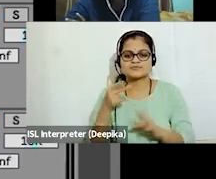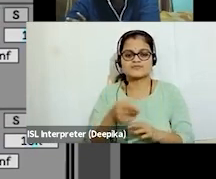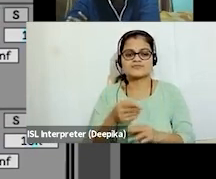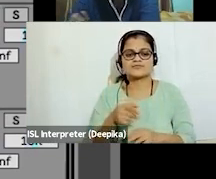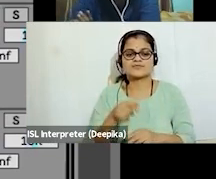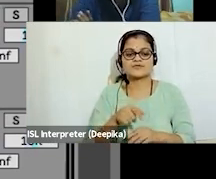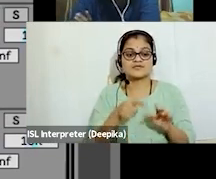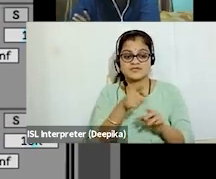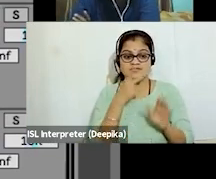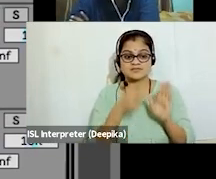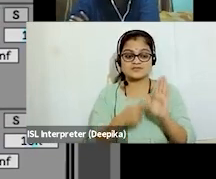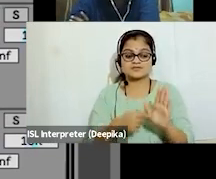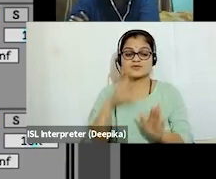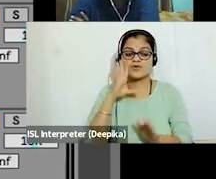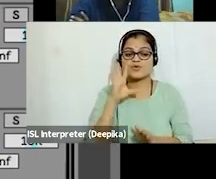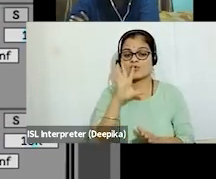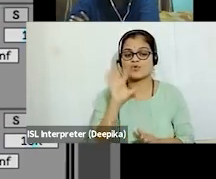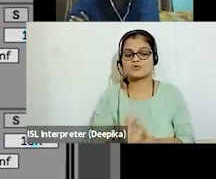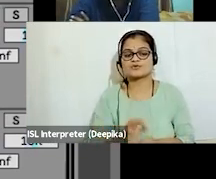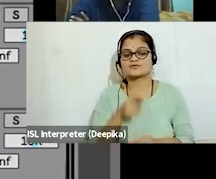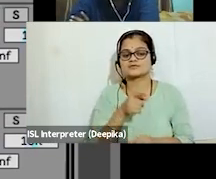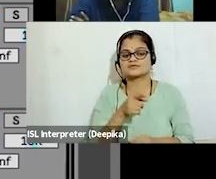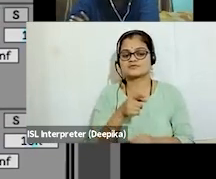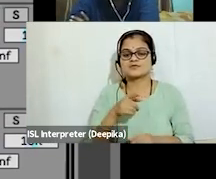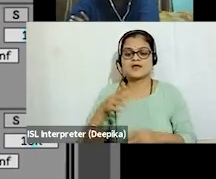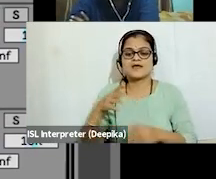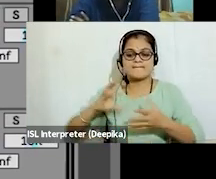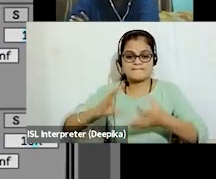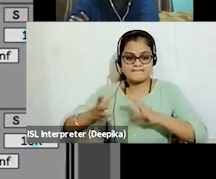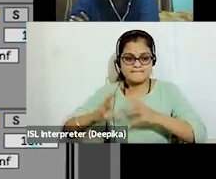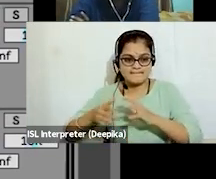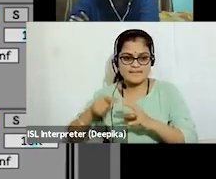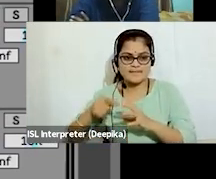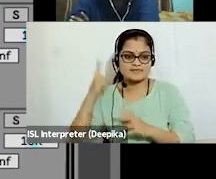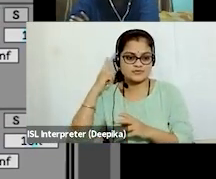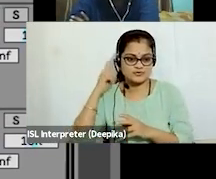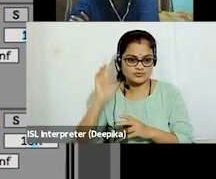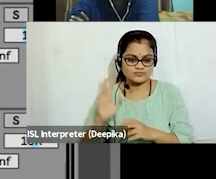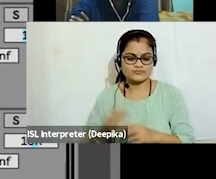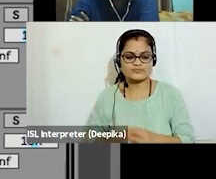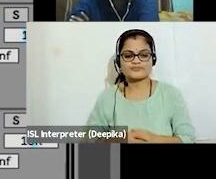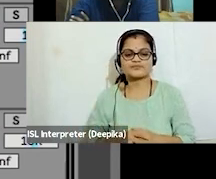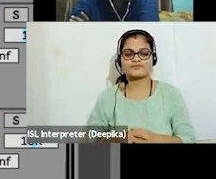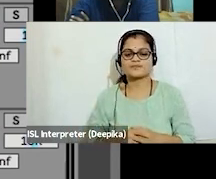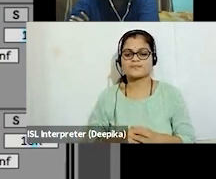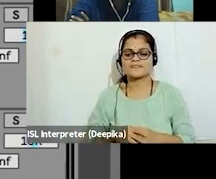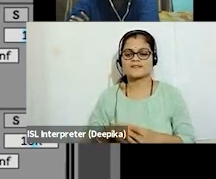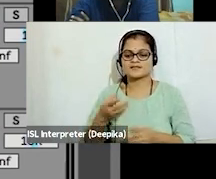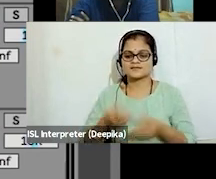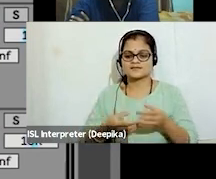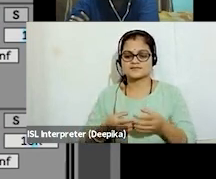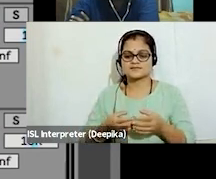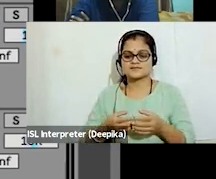is the main that machine noise that you hear. So it's of someone making a couple of